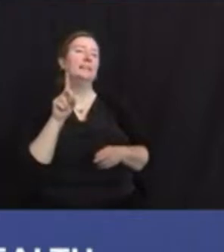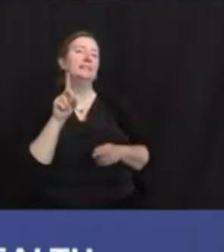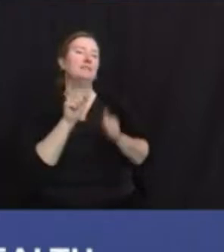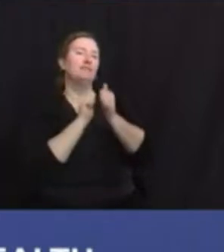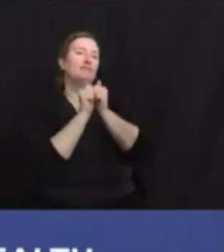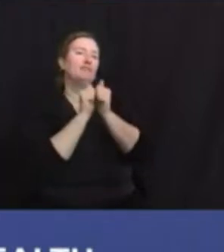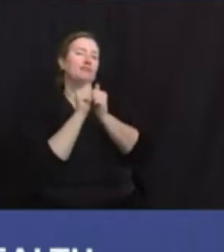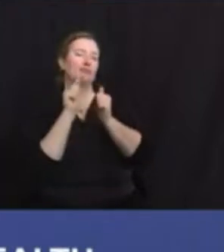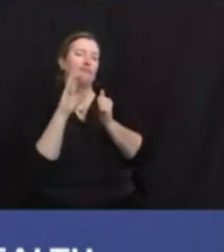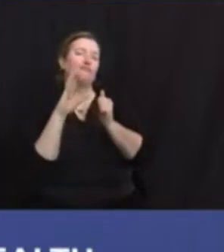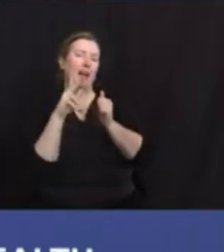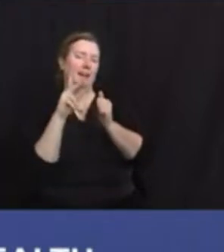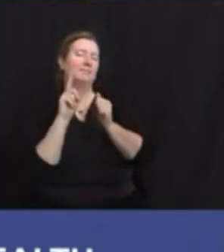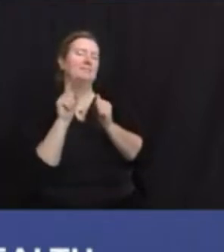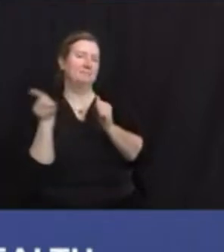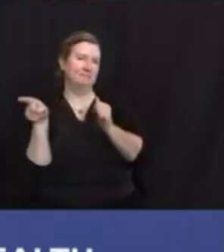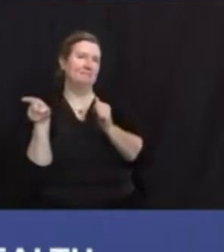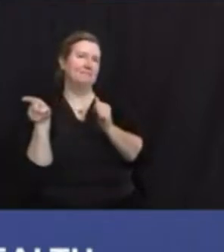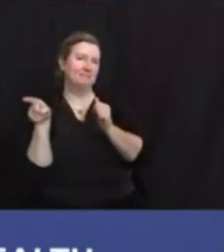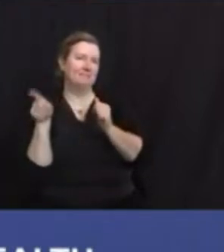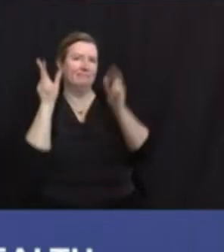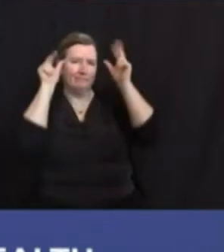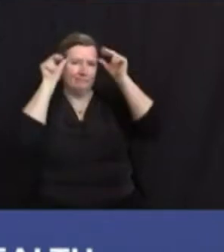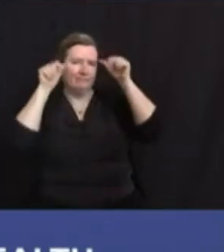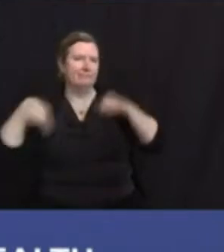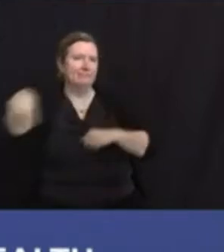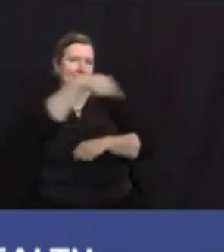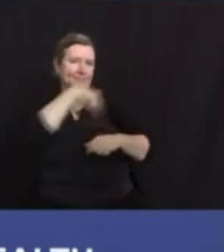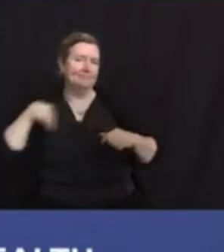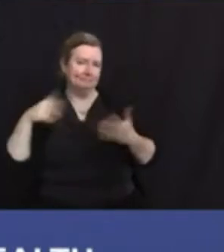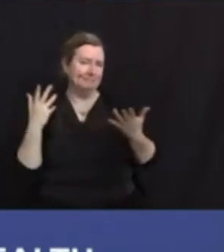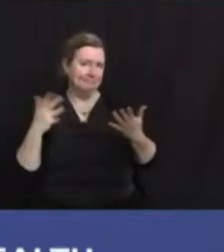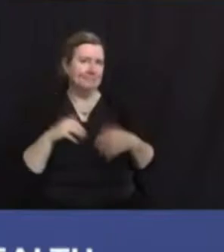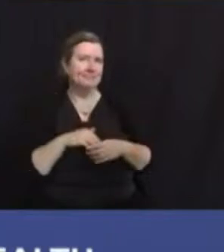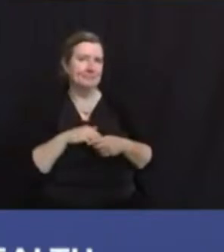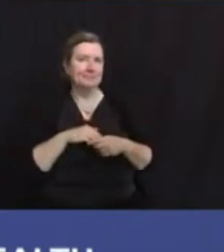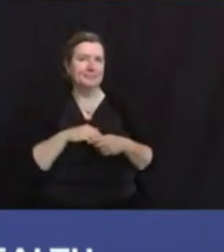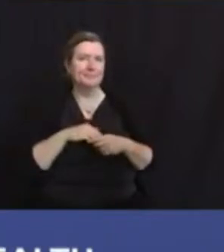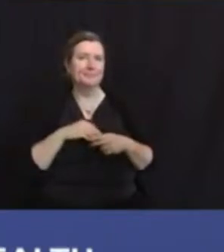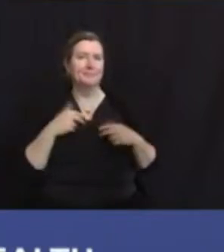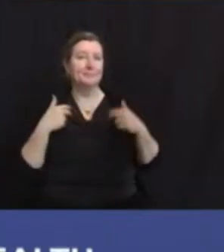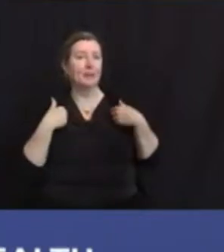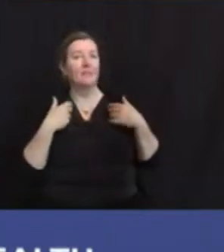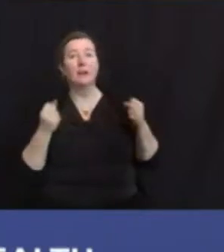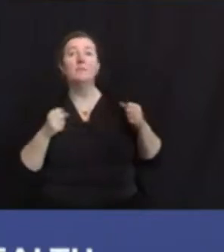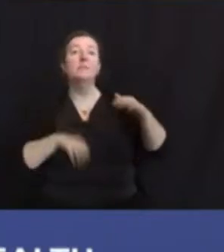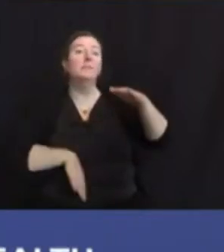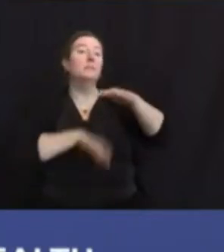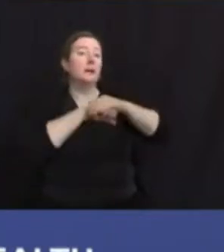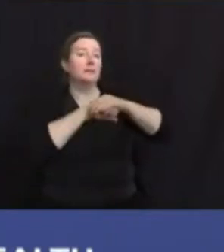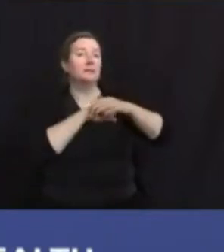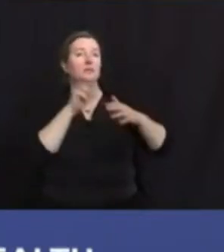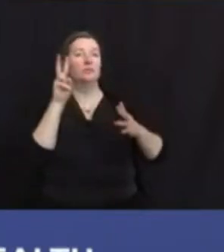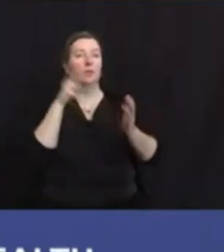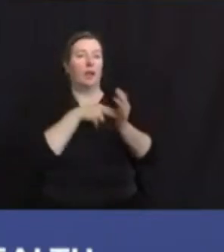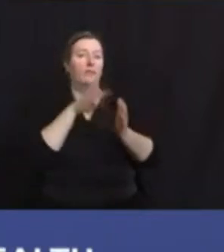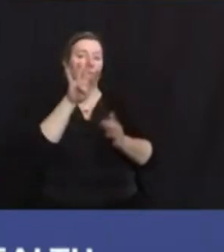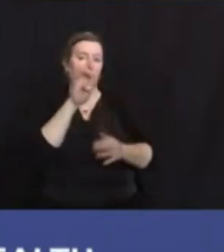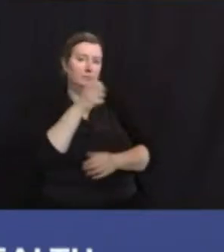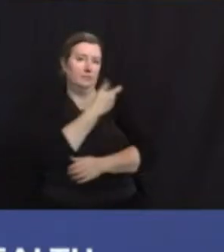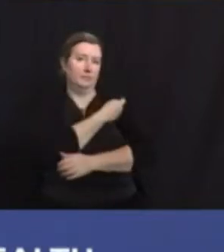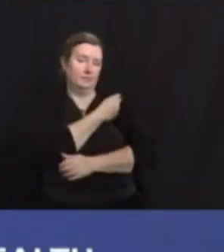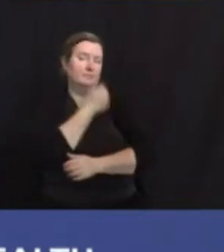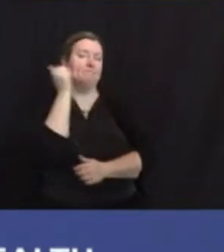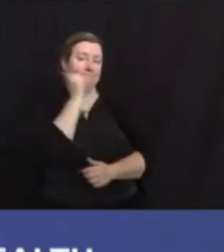create a domino effect is a simple observation. They have a capacity for 2,400 doses a day.